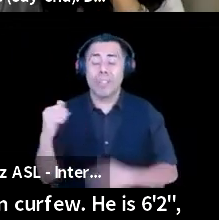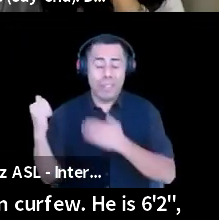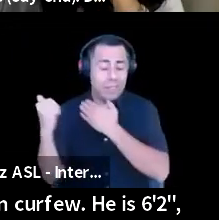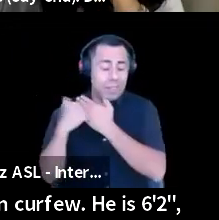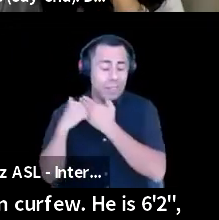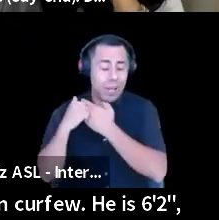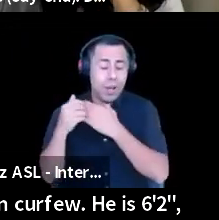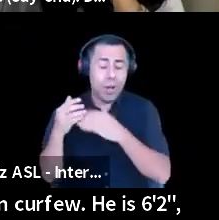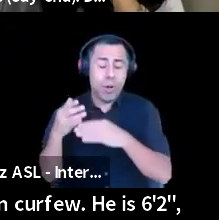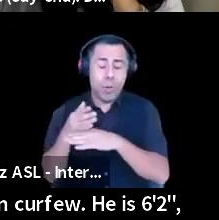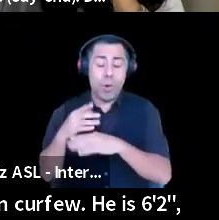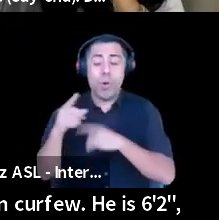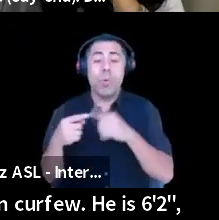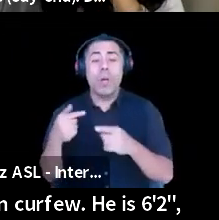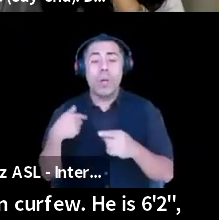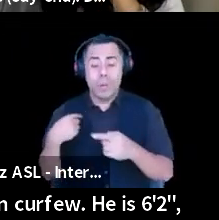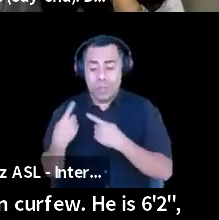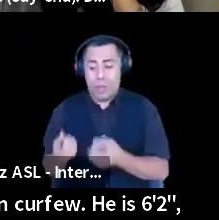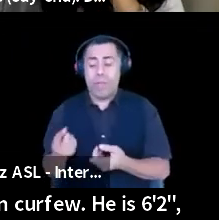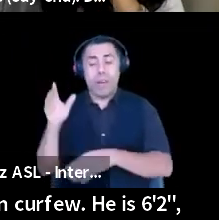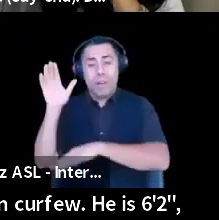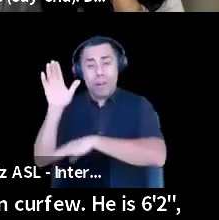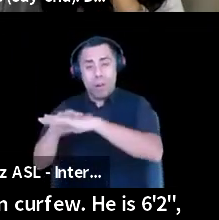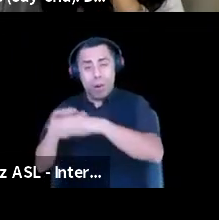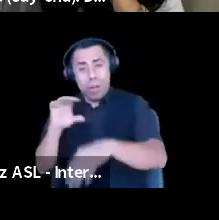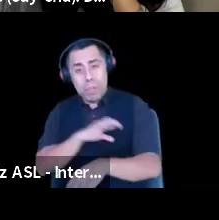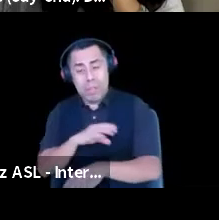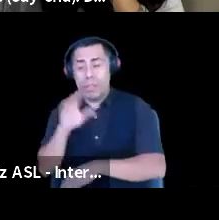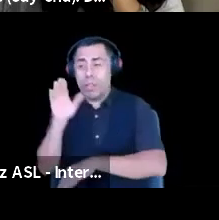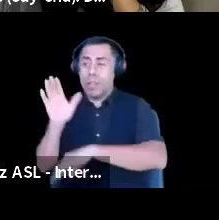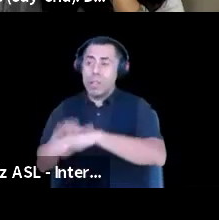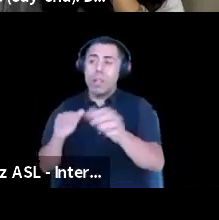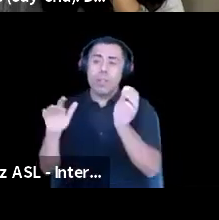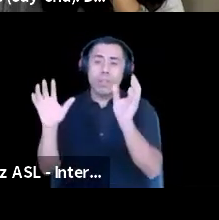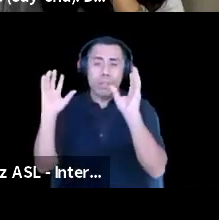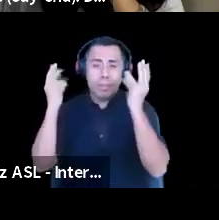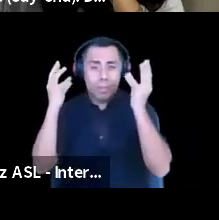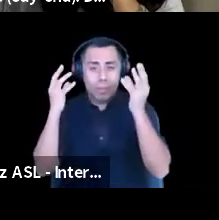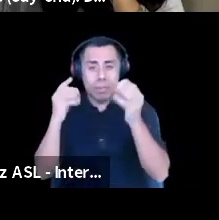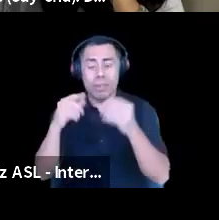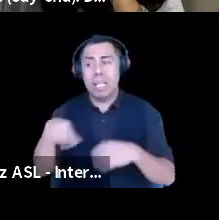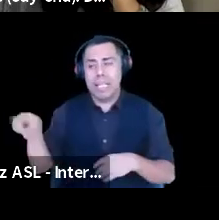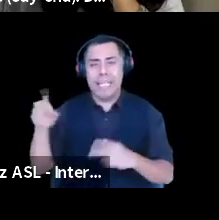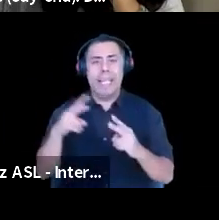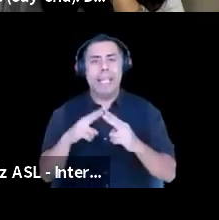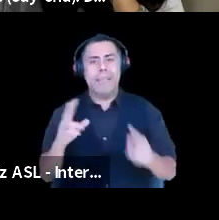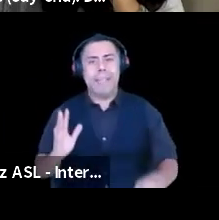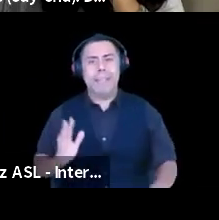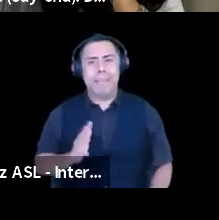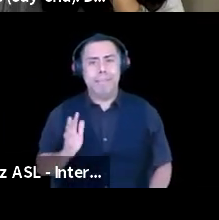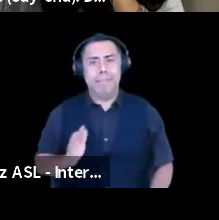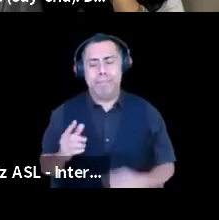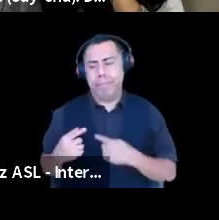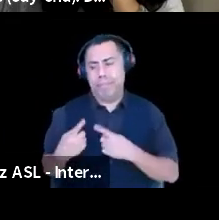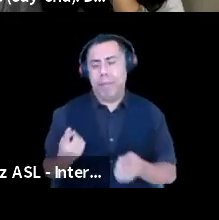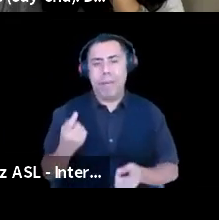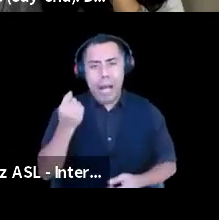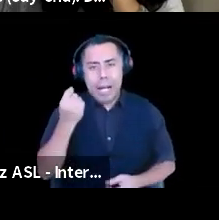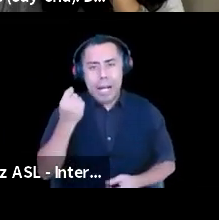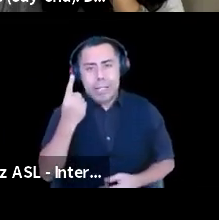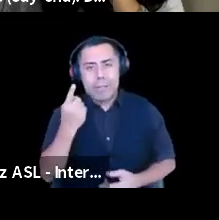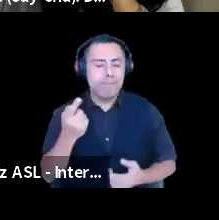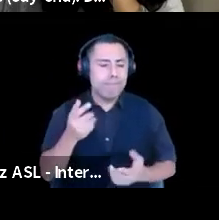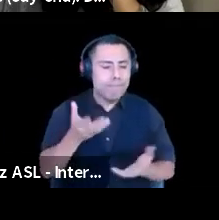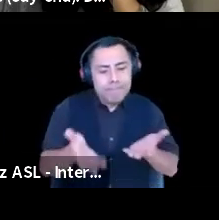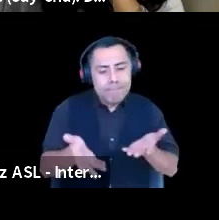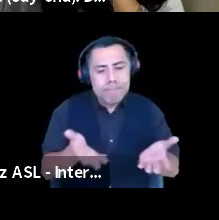or we've had to have medical help, they were actually very considerate and they were understood what we needed versus